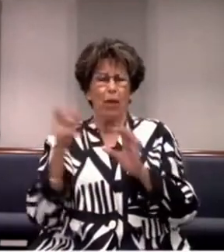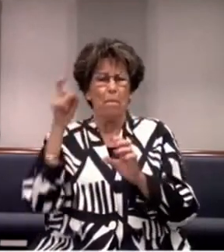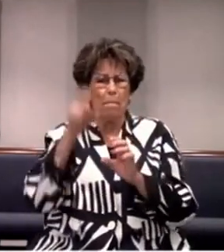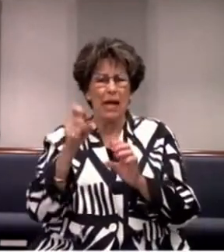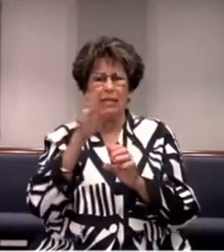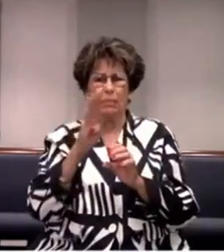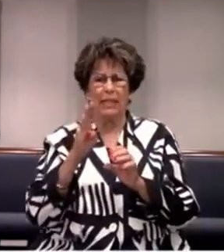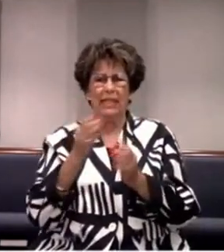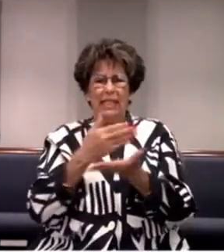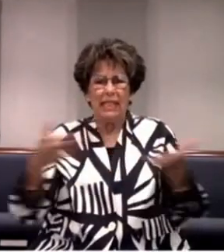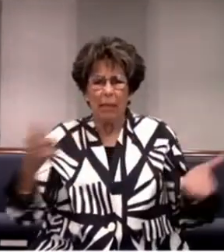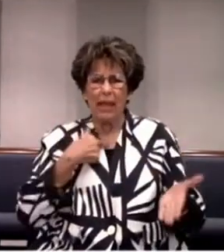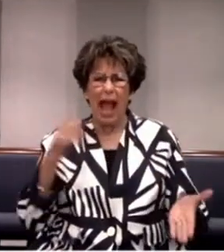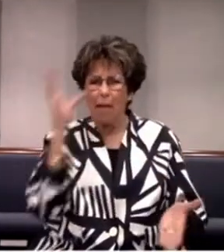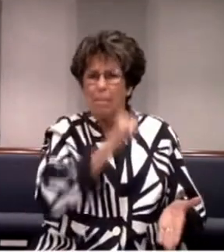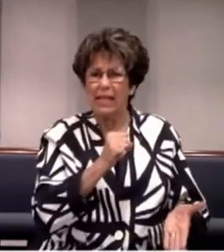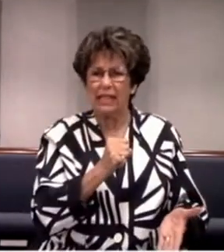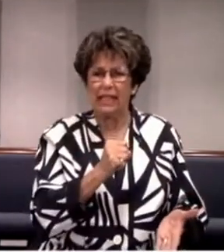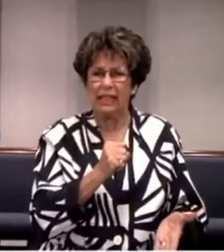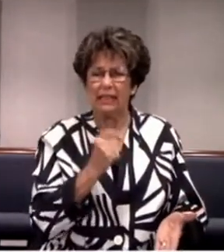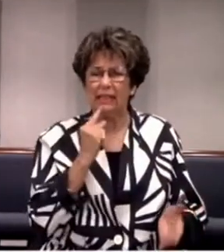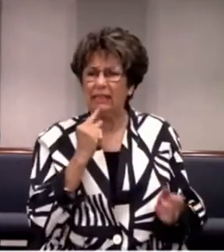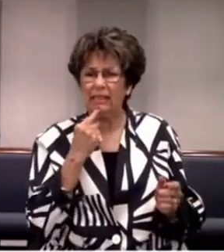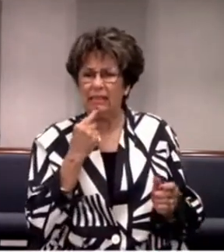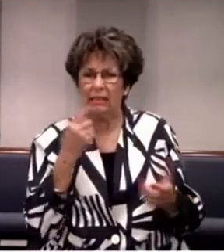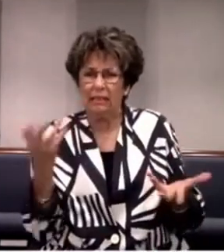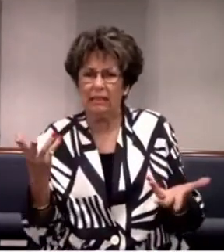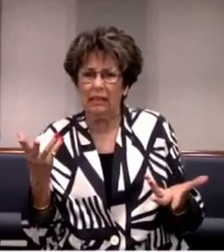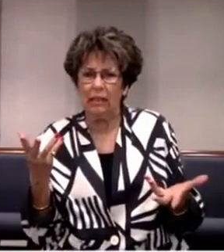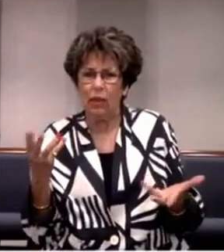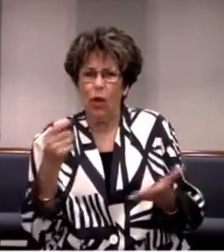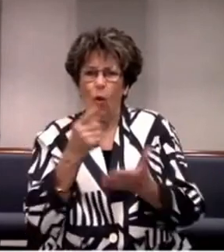something I'm missing. What do I need to do?